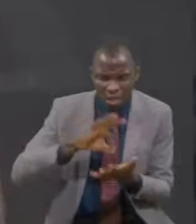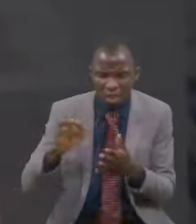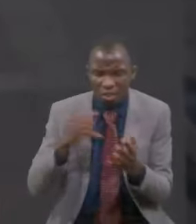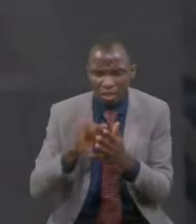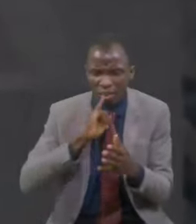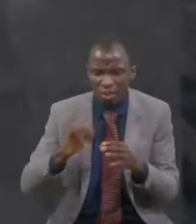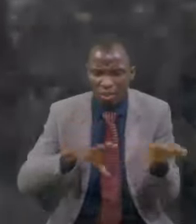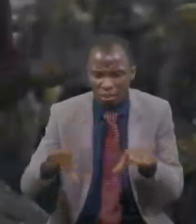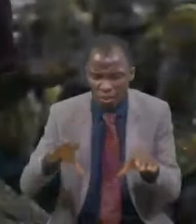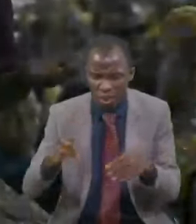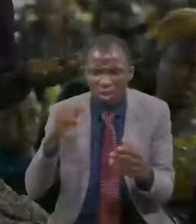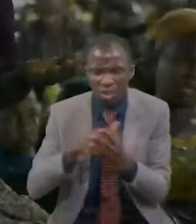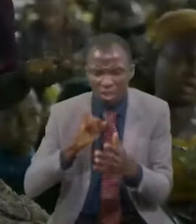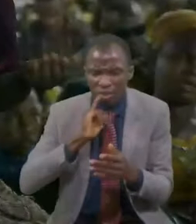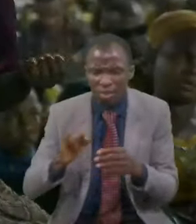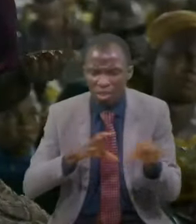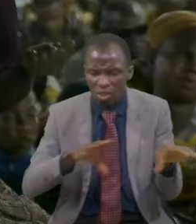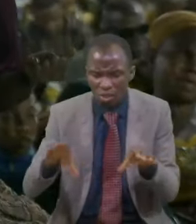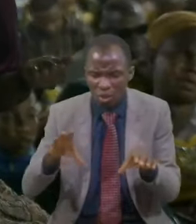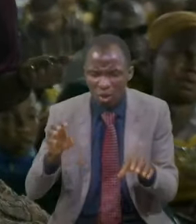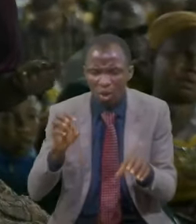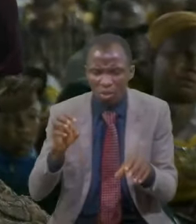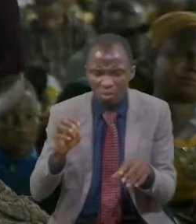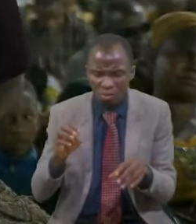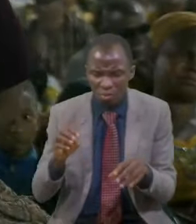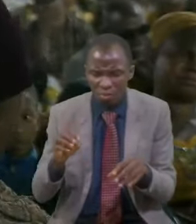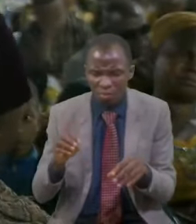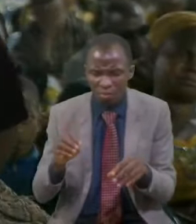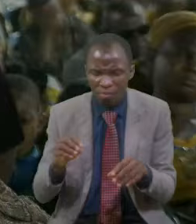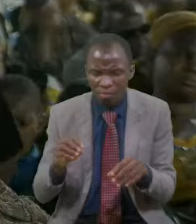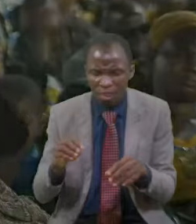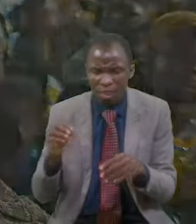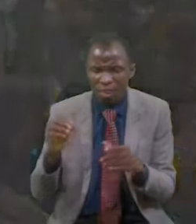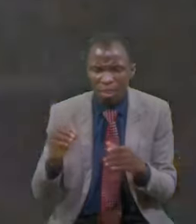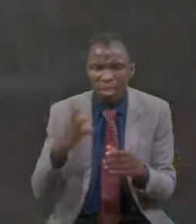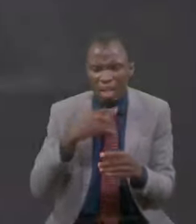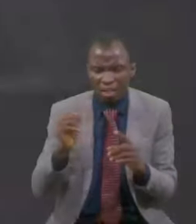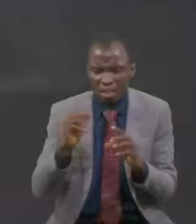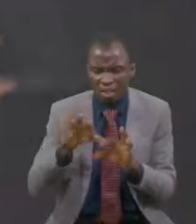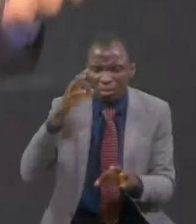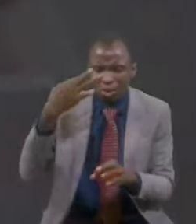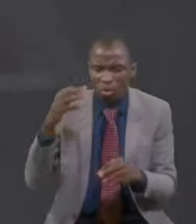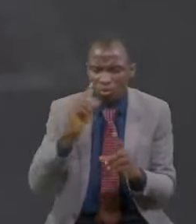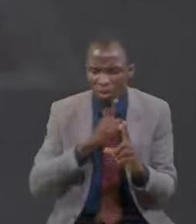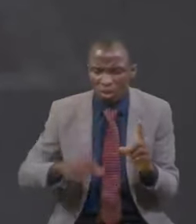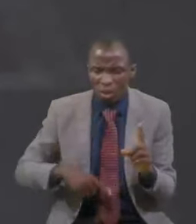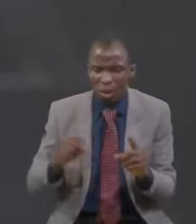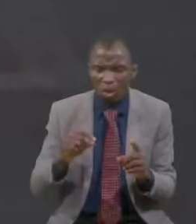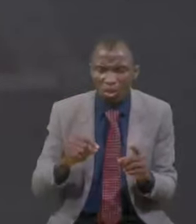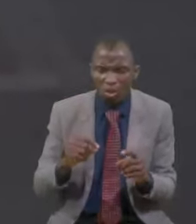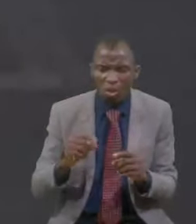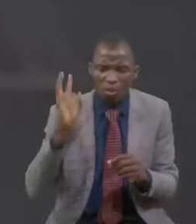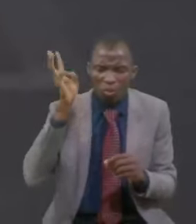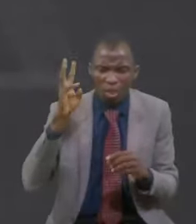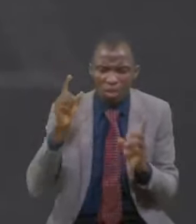done. It is done. And let the Spirit of God bear witness in their heart with the